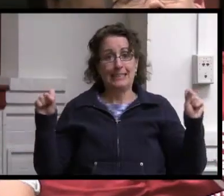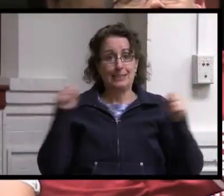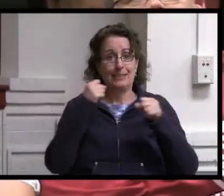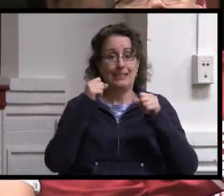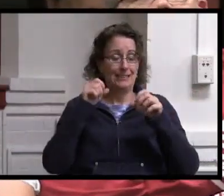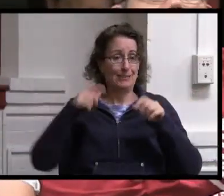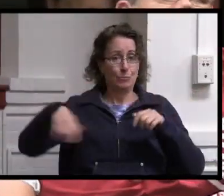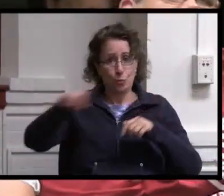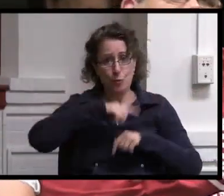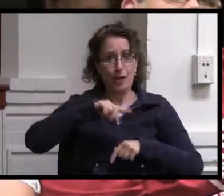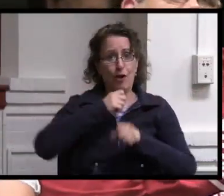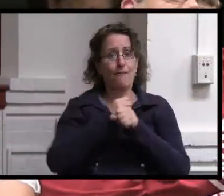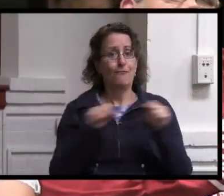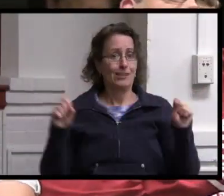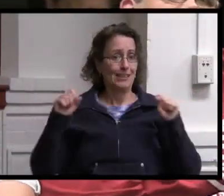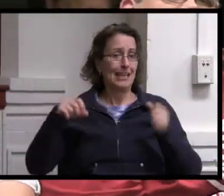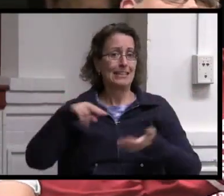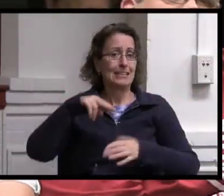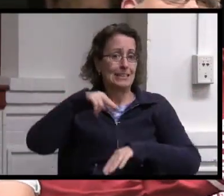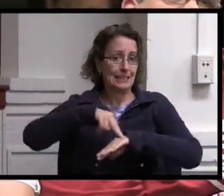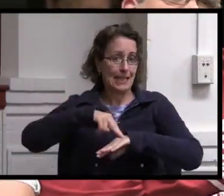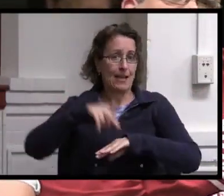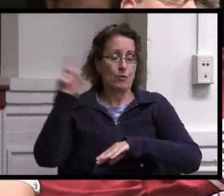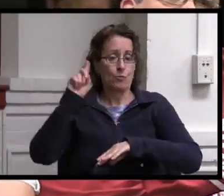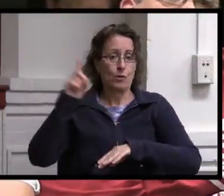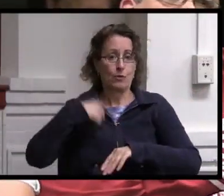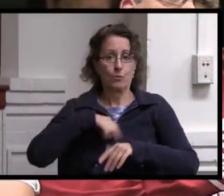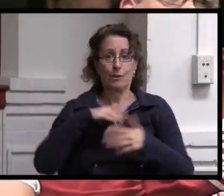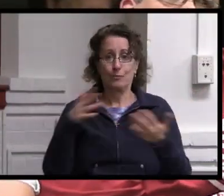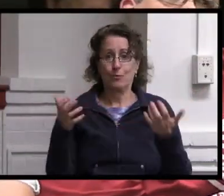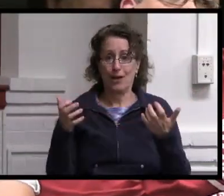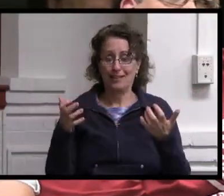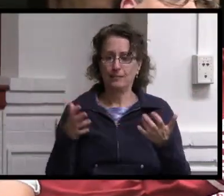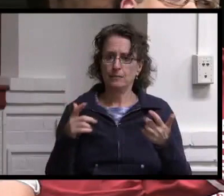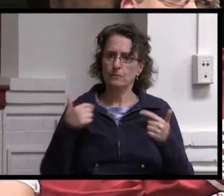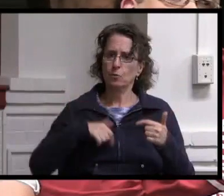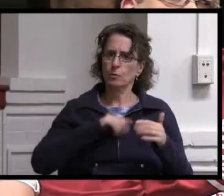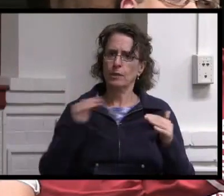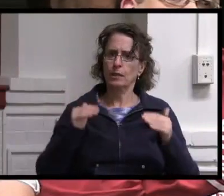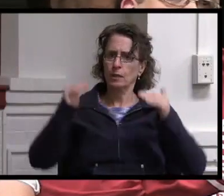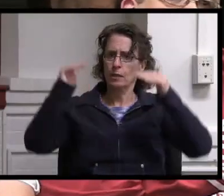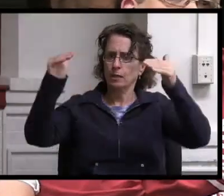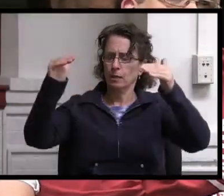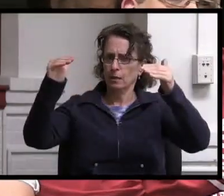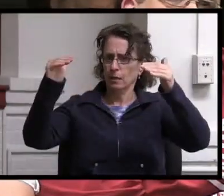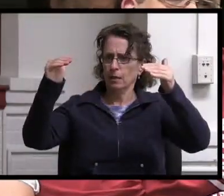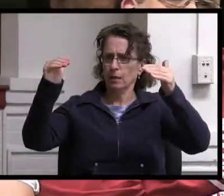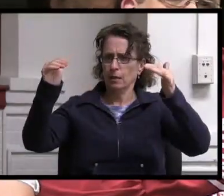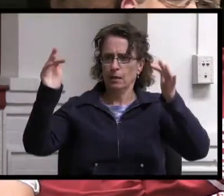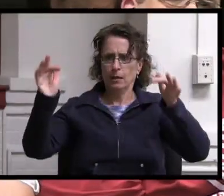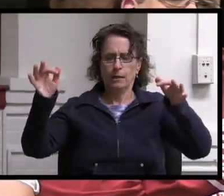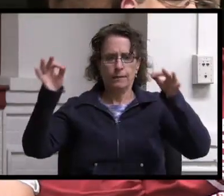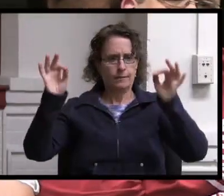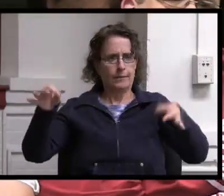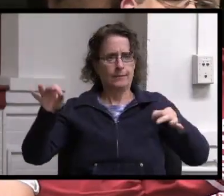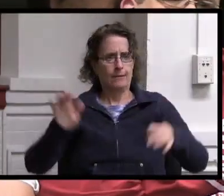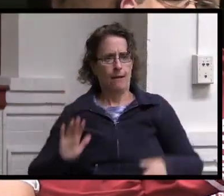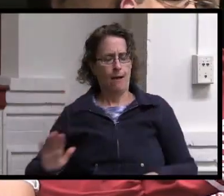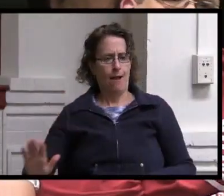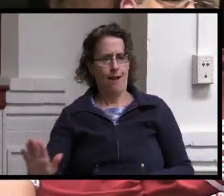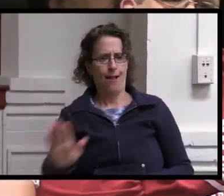don't want to see only the owning class making decisions about how people who are homeless should